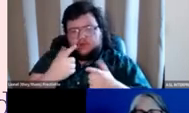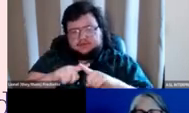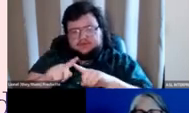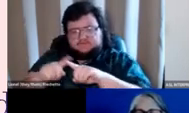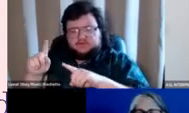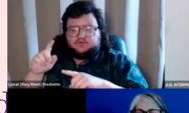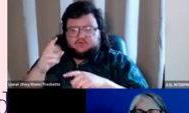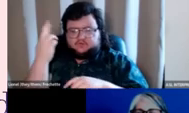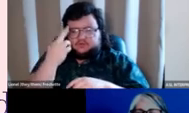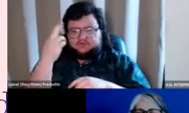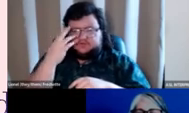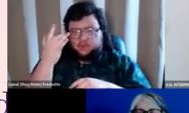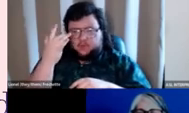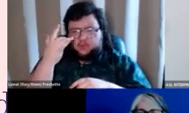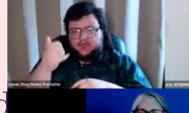decisions.